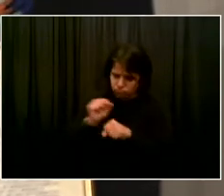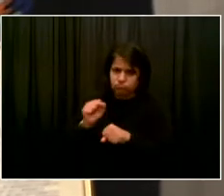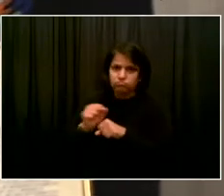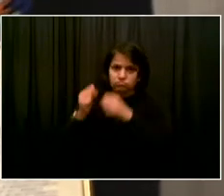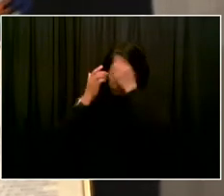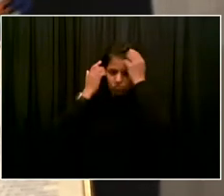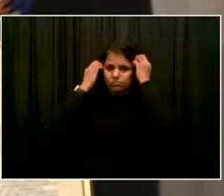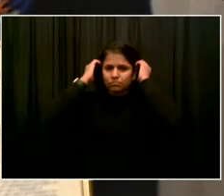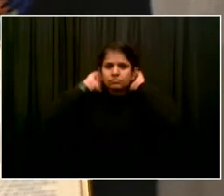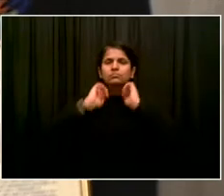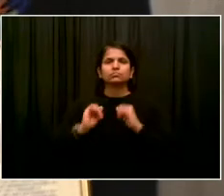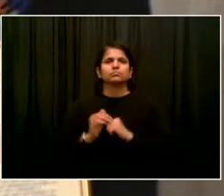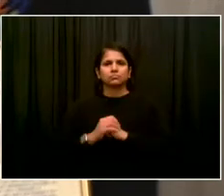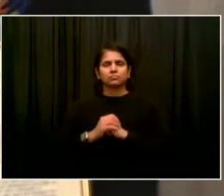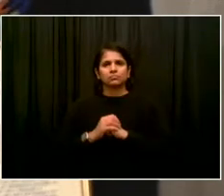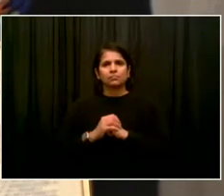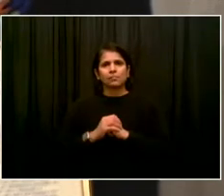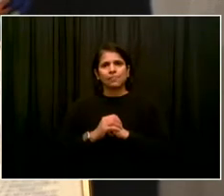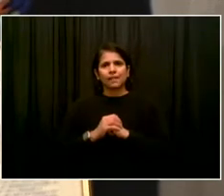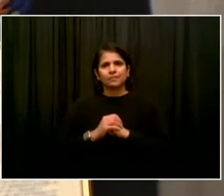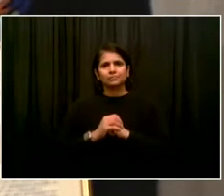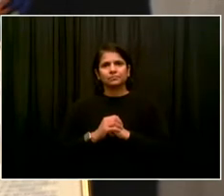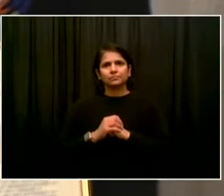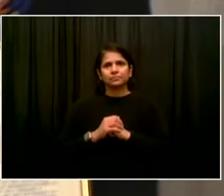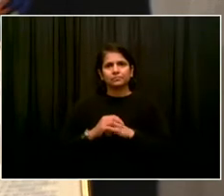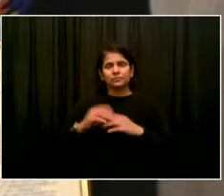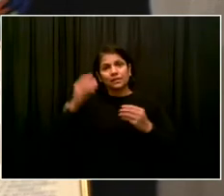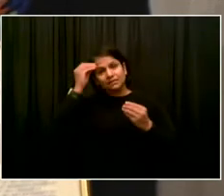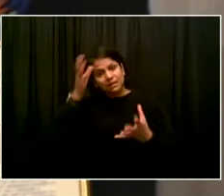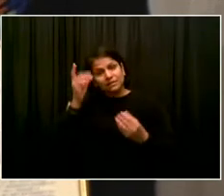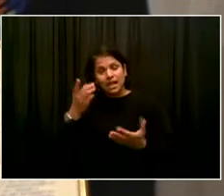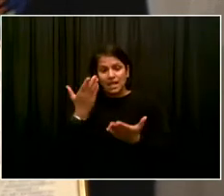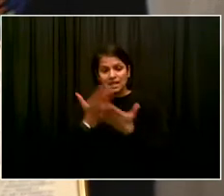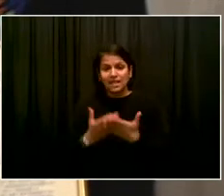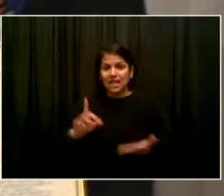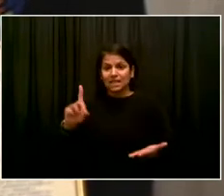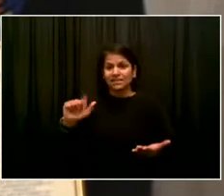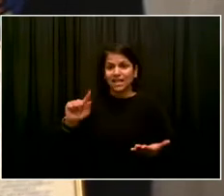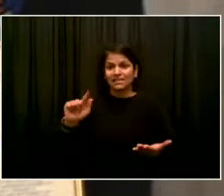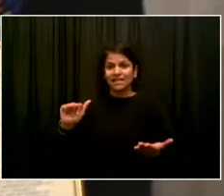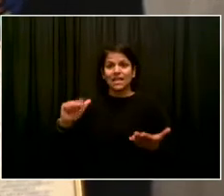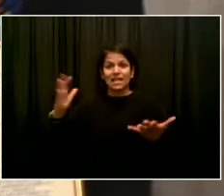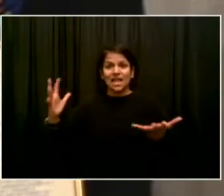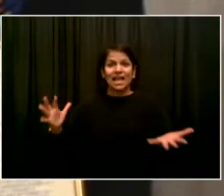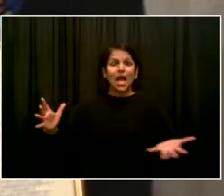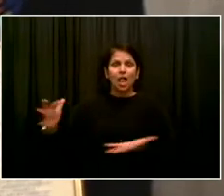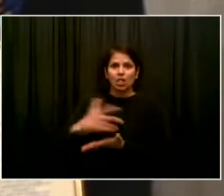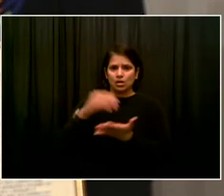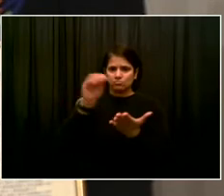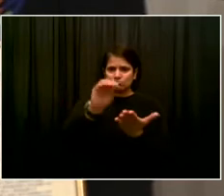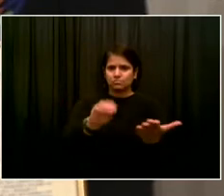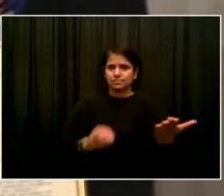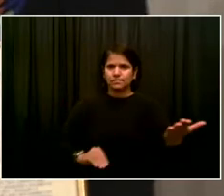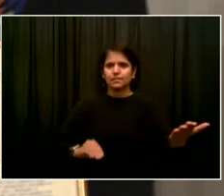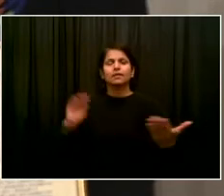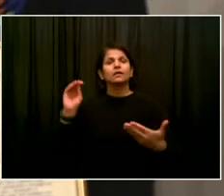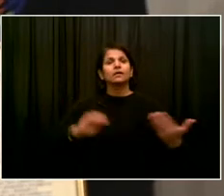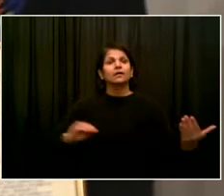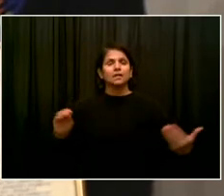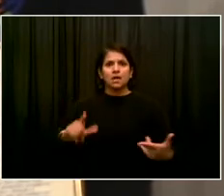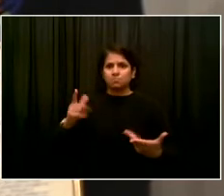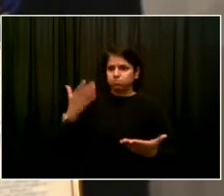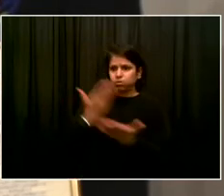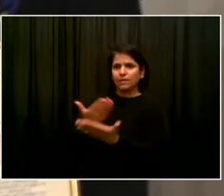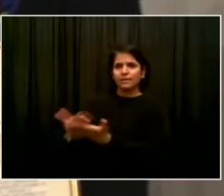evidence is that the voices that we used to holler and scream at the building has been heard. We're here today because now the federal